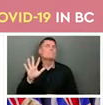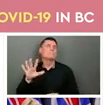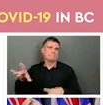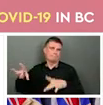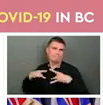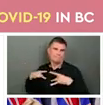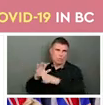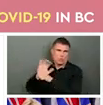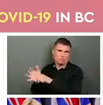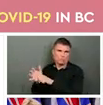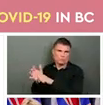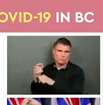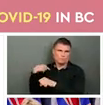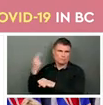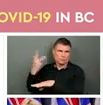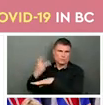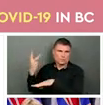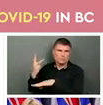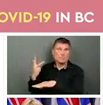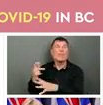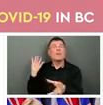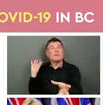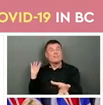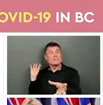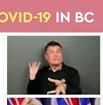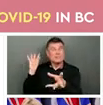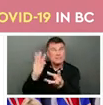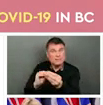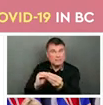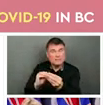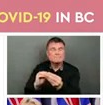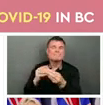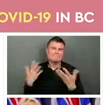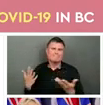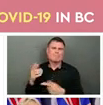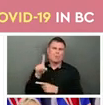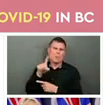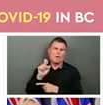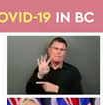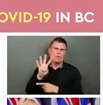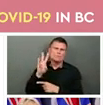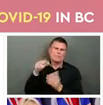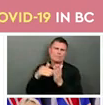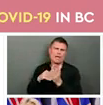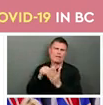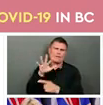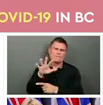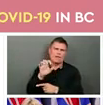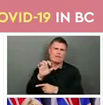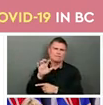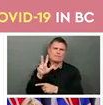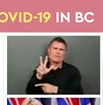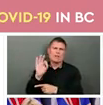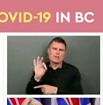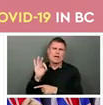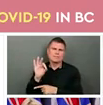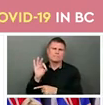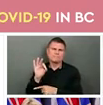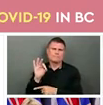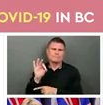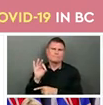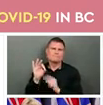BC. Our total, however, is only up 130 or so. There was a bit of a data correction that